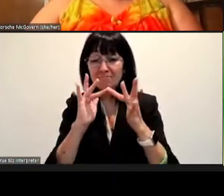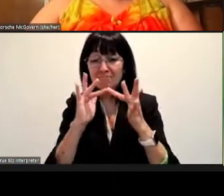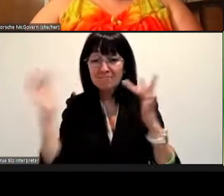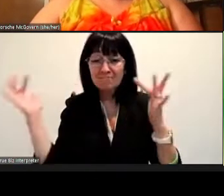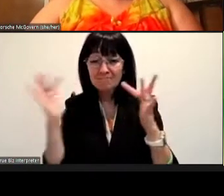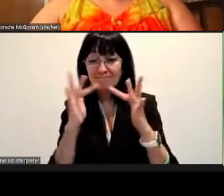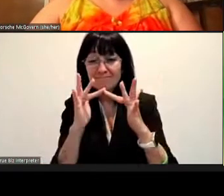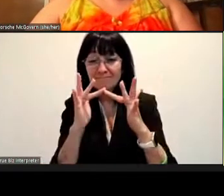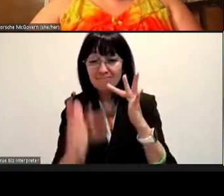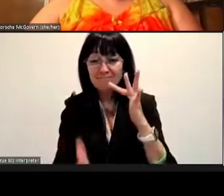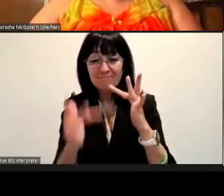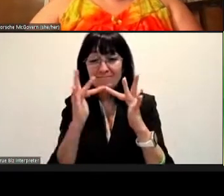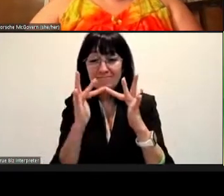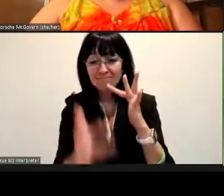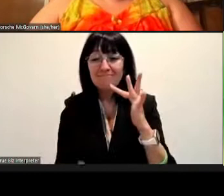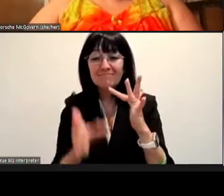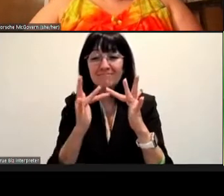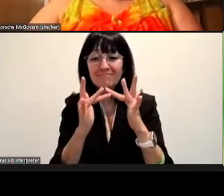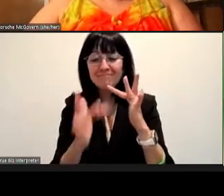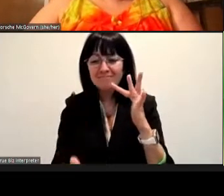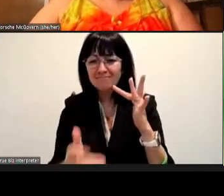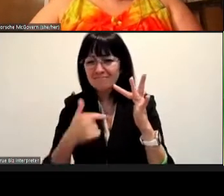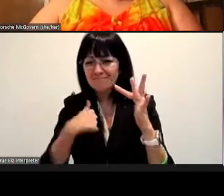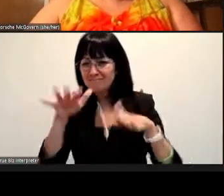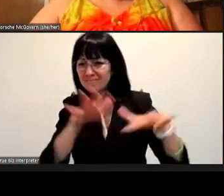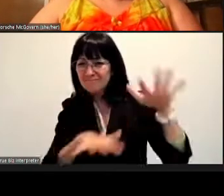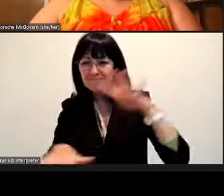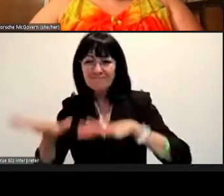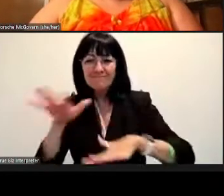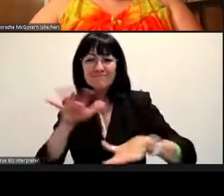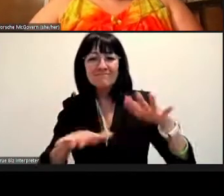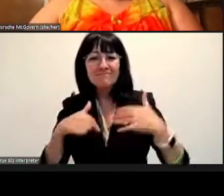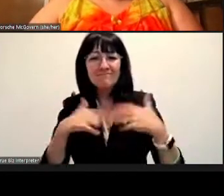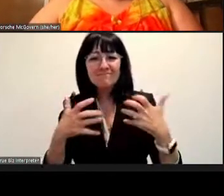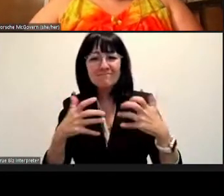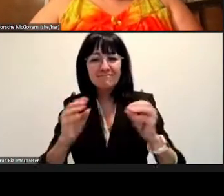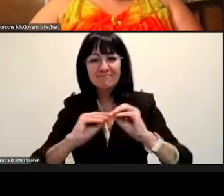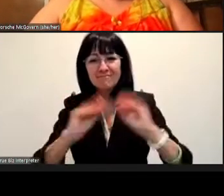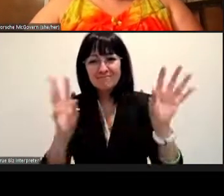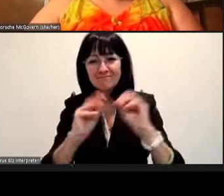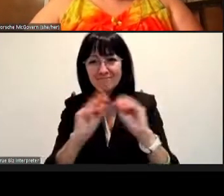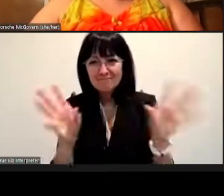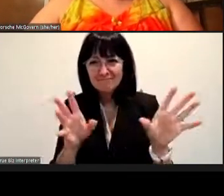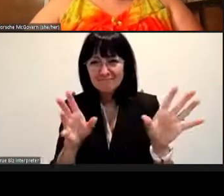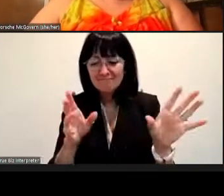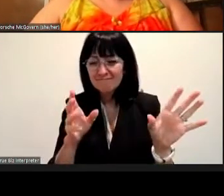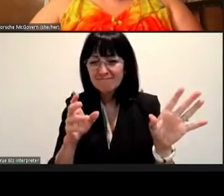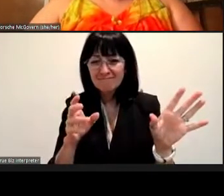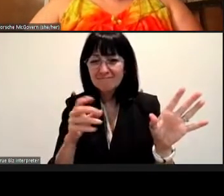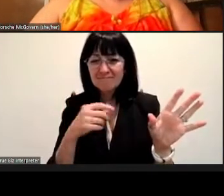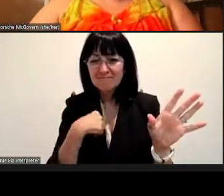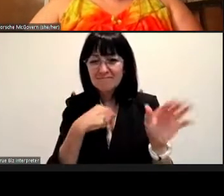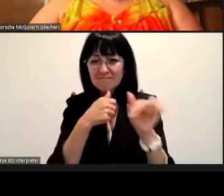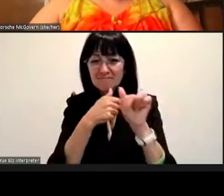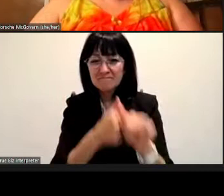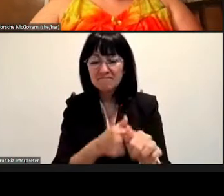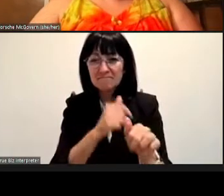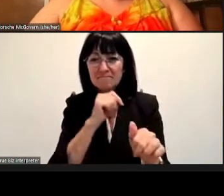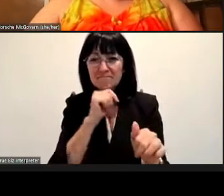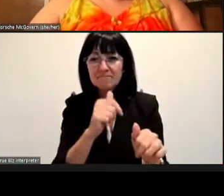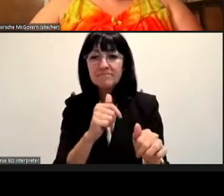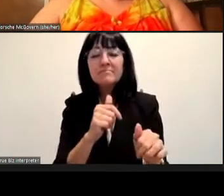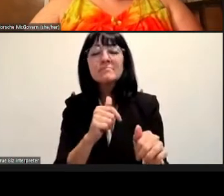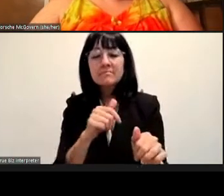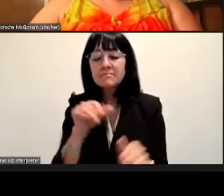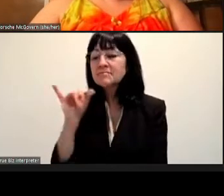understanding, but just to clarify. Yeah, Alexis, we were talking about if there was anything that